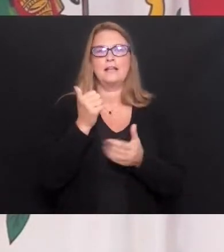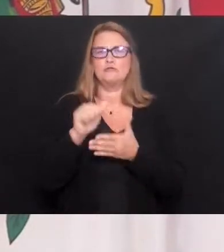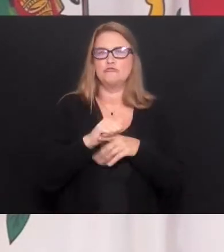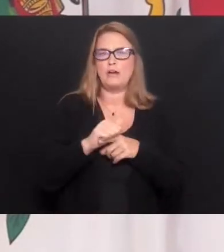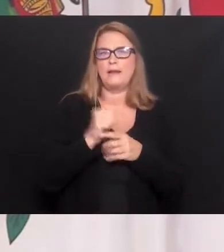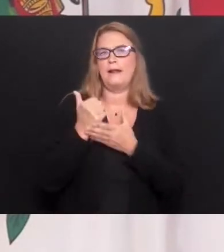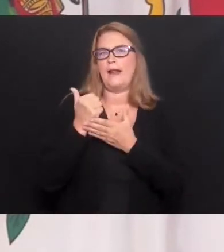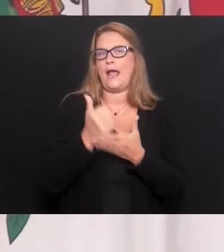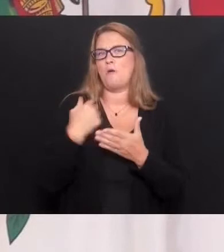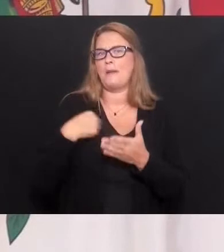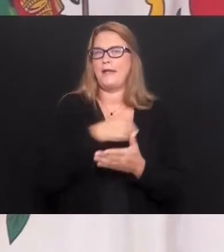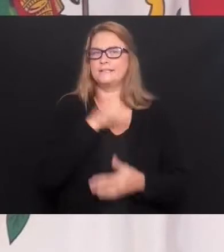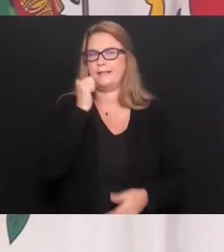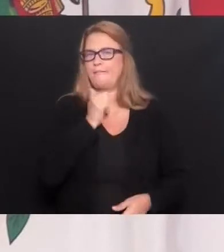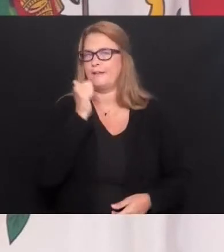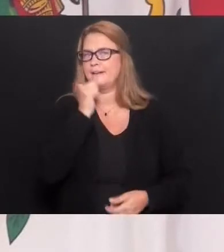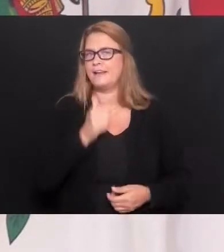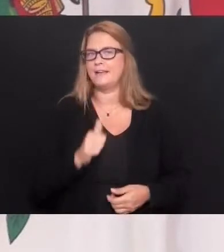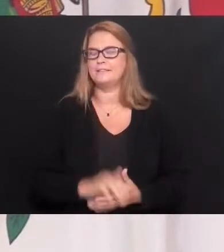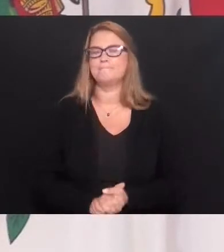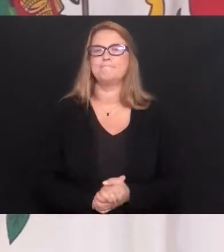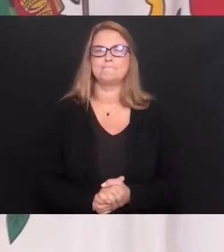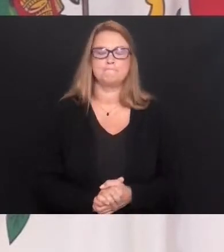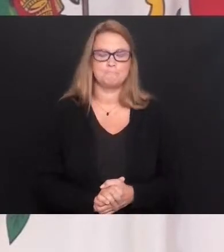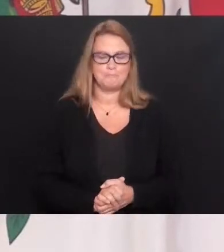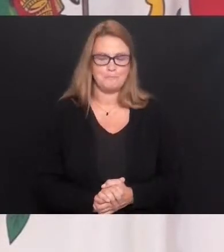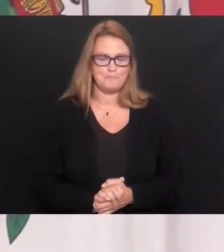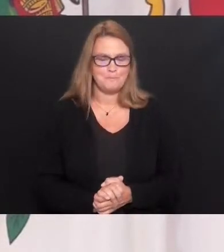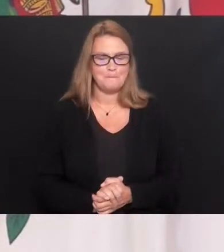day. So please take advantage.